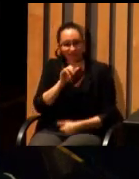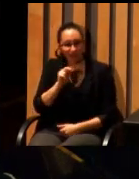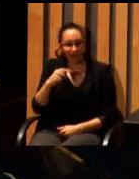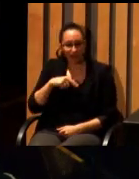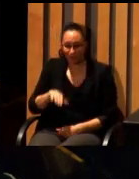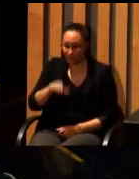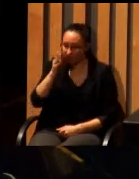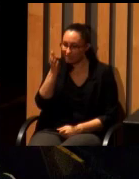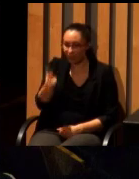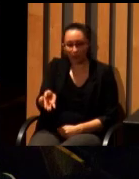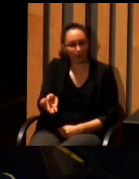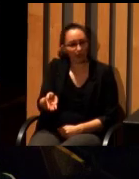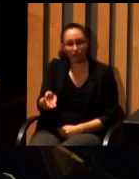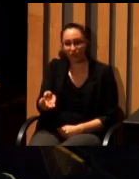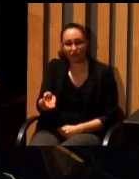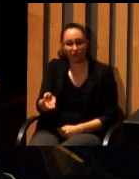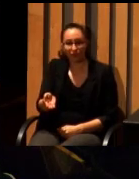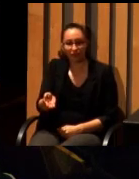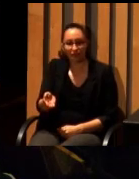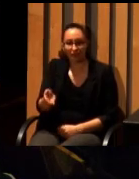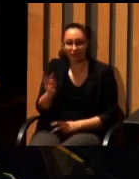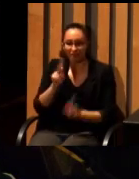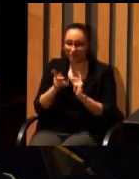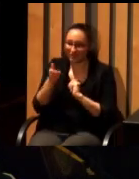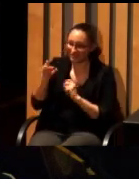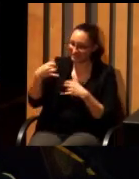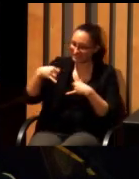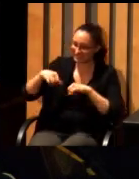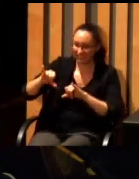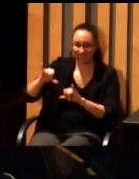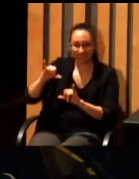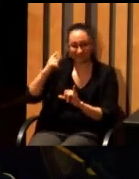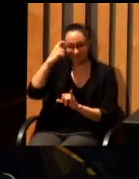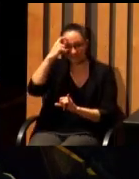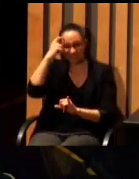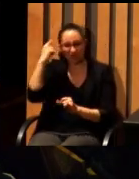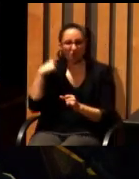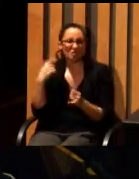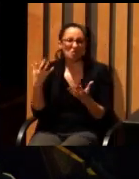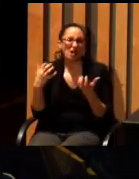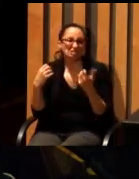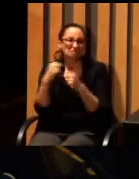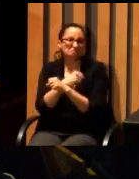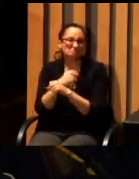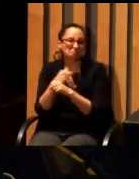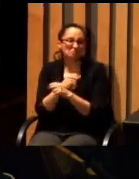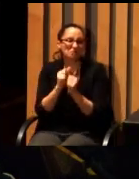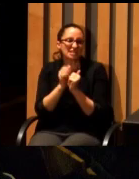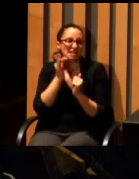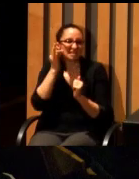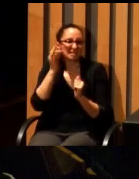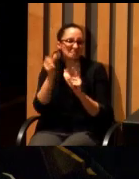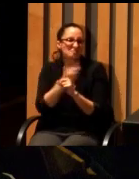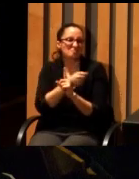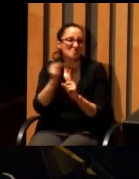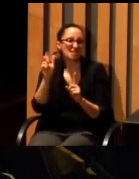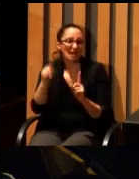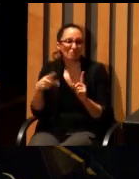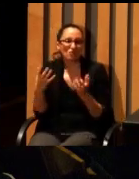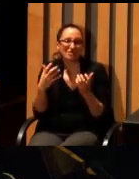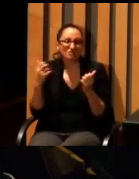there. People up there still have that thing of, we want to beat up Indians, we want to hunt for